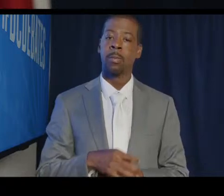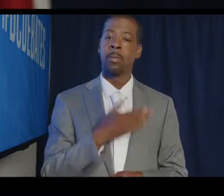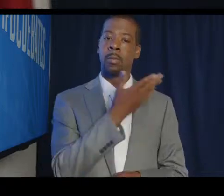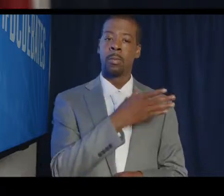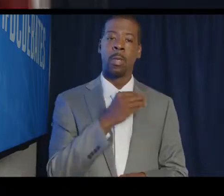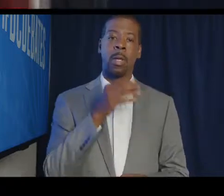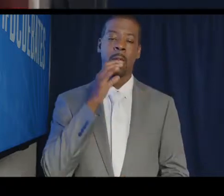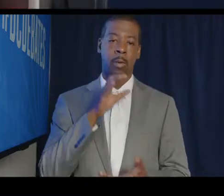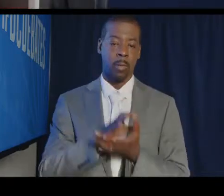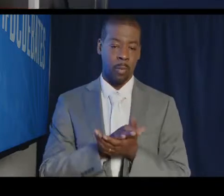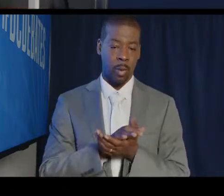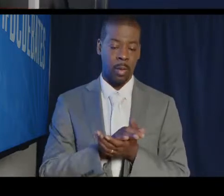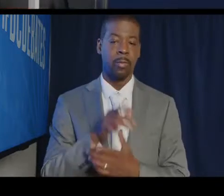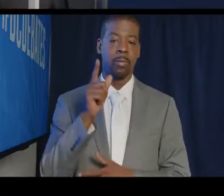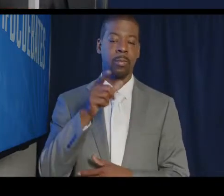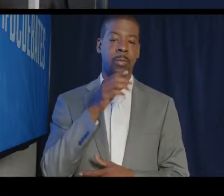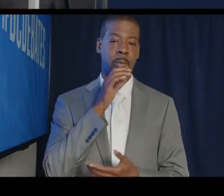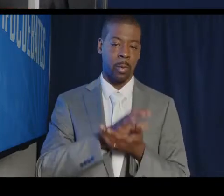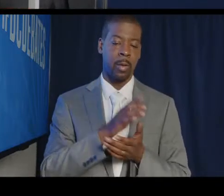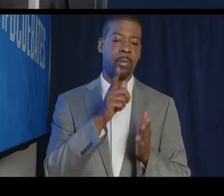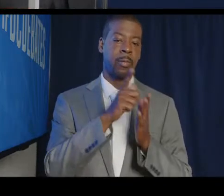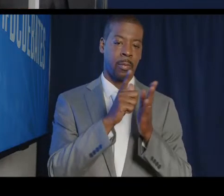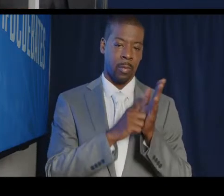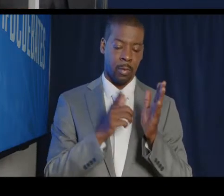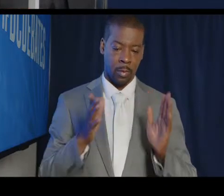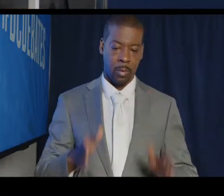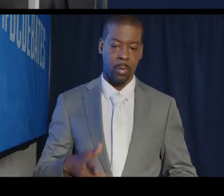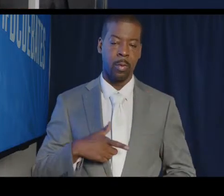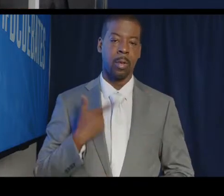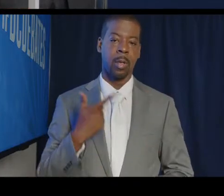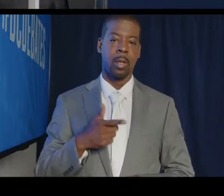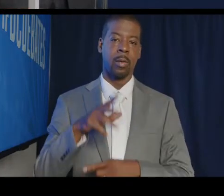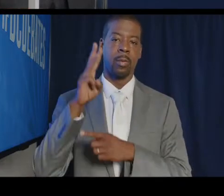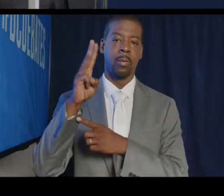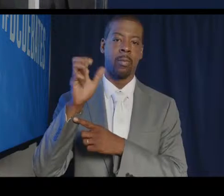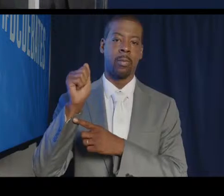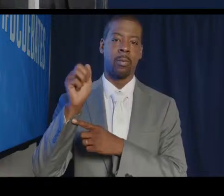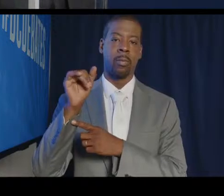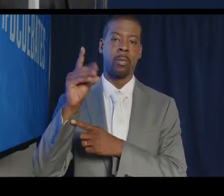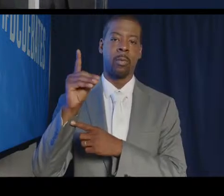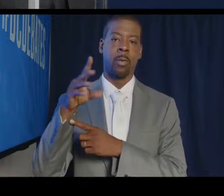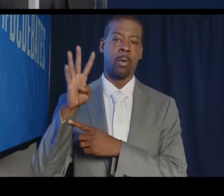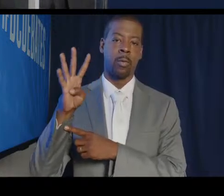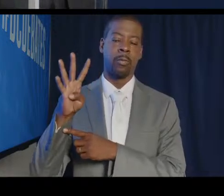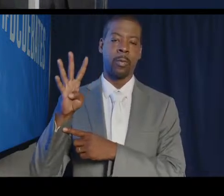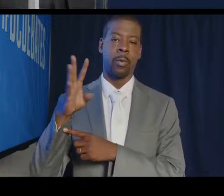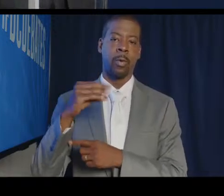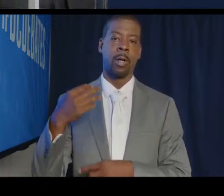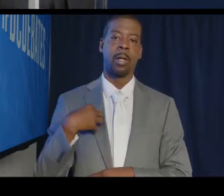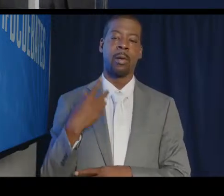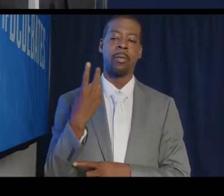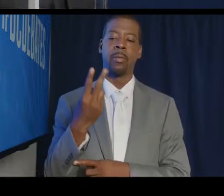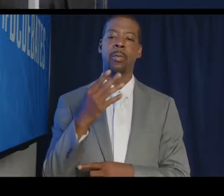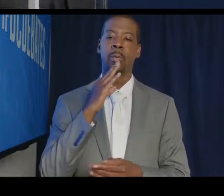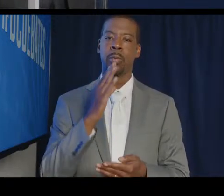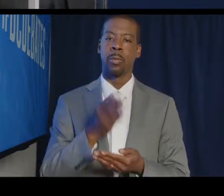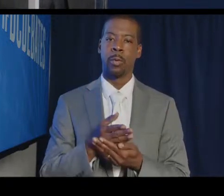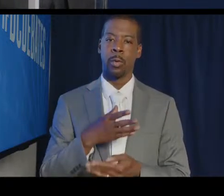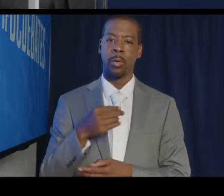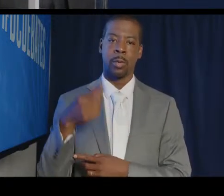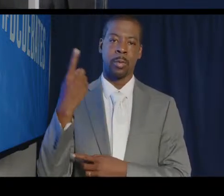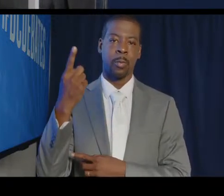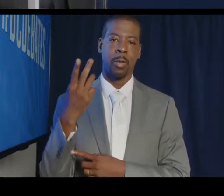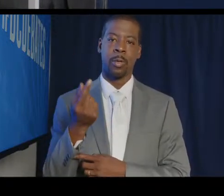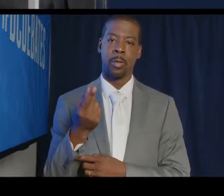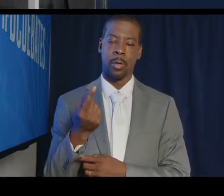an attorney with the U.S. Security Exchange Commission, reside in Ward 4 with their daughters Madison and Moreau and their rescue pit bull Roscoe. They attend St.